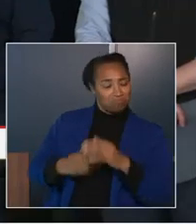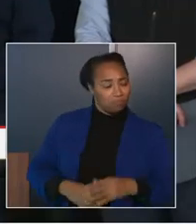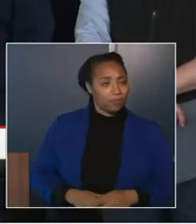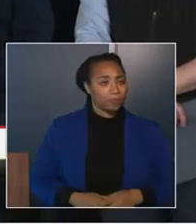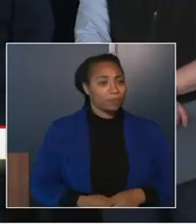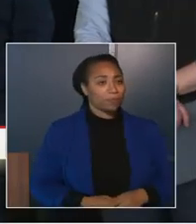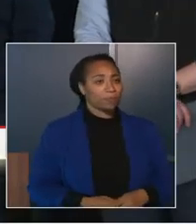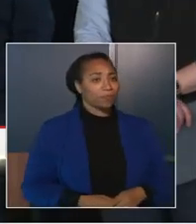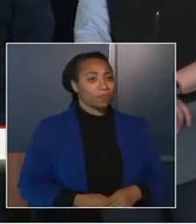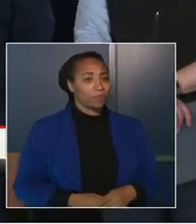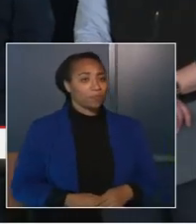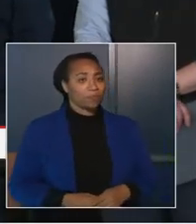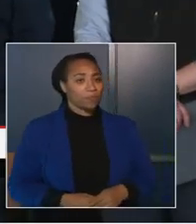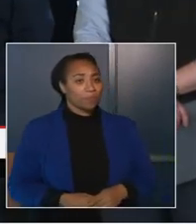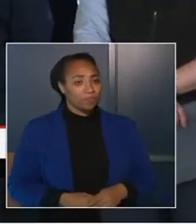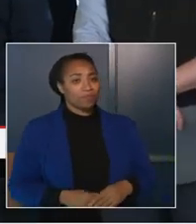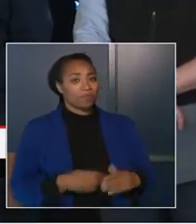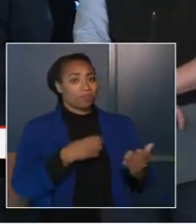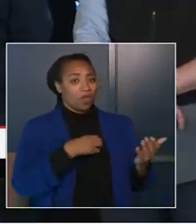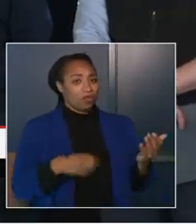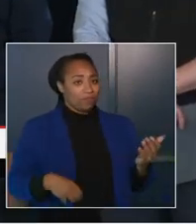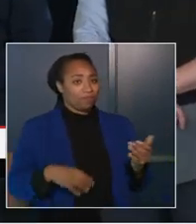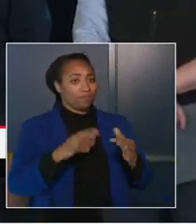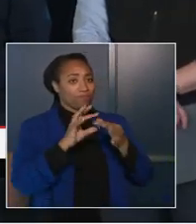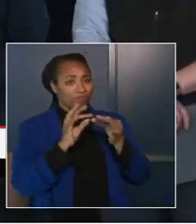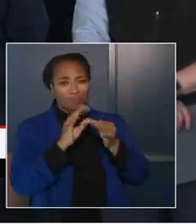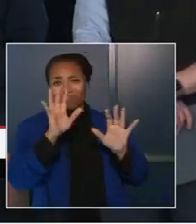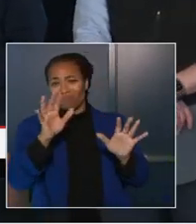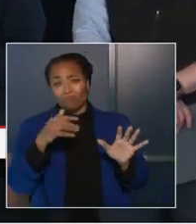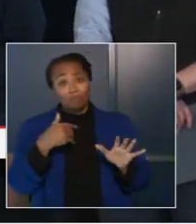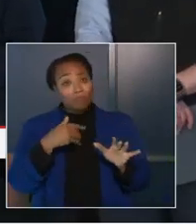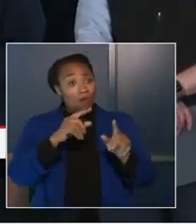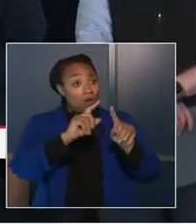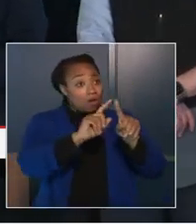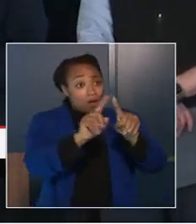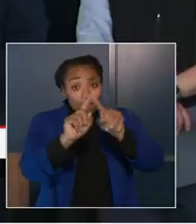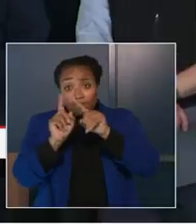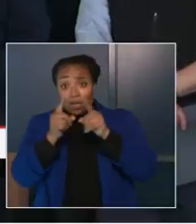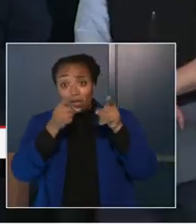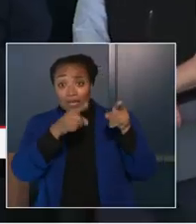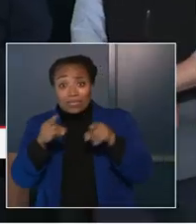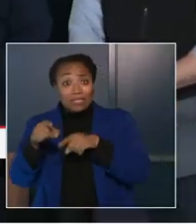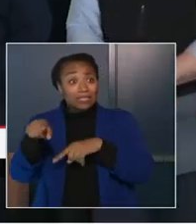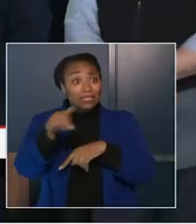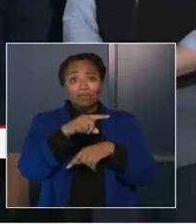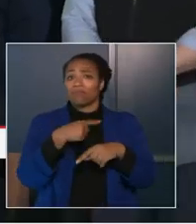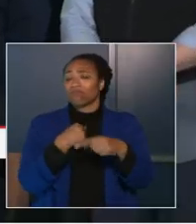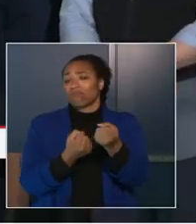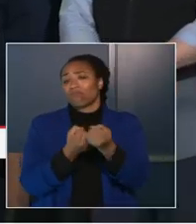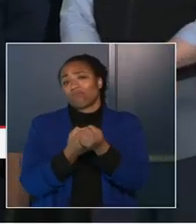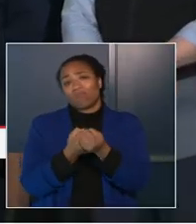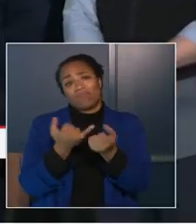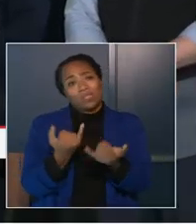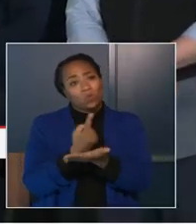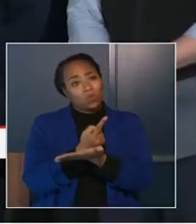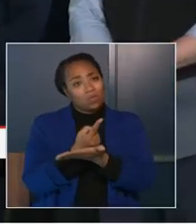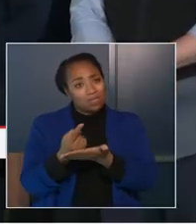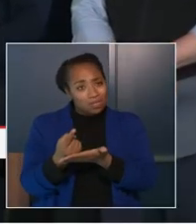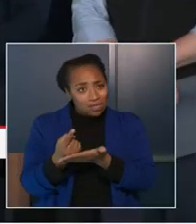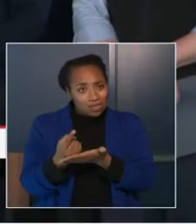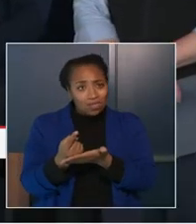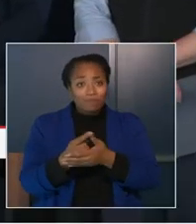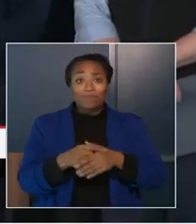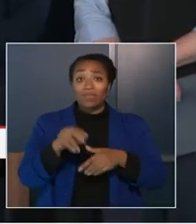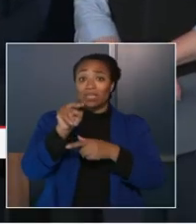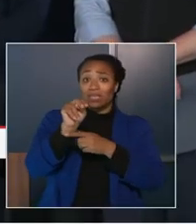And obviously, we're going to be supportive of all of the events related to the NSSEs, including making sure people can